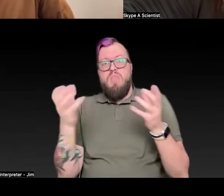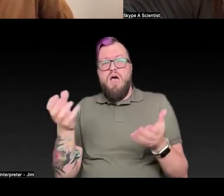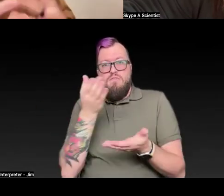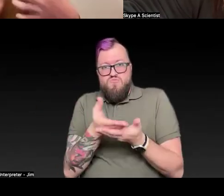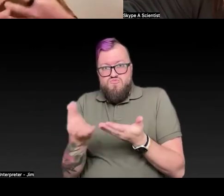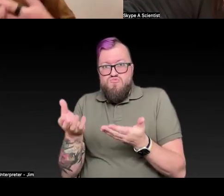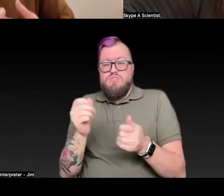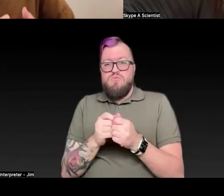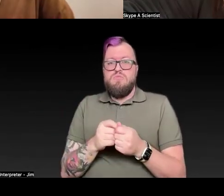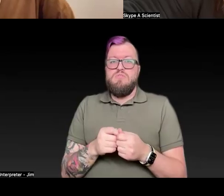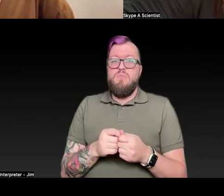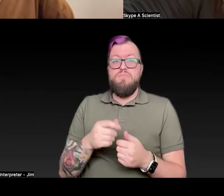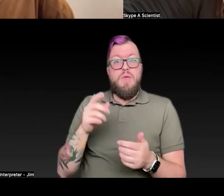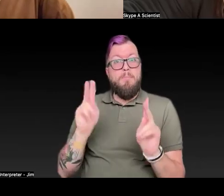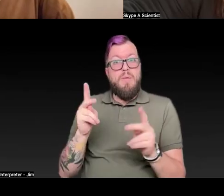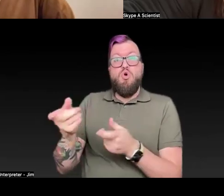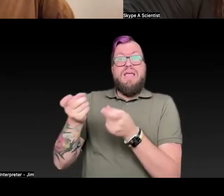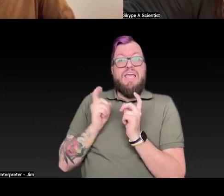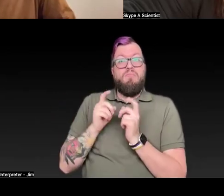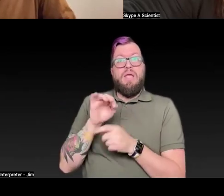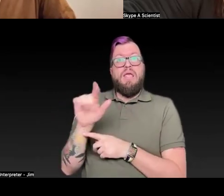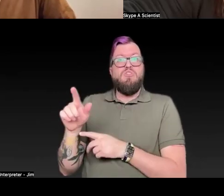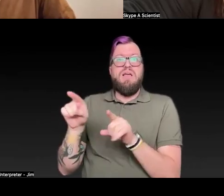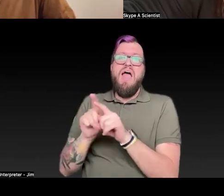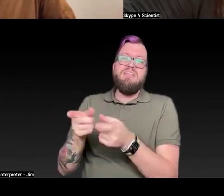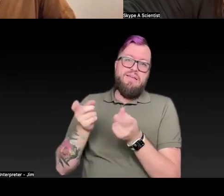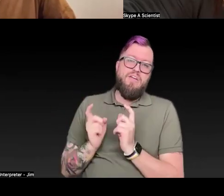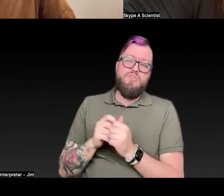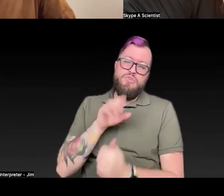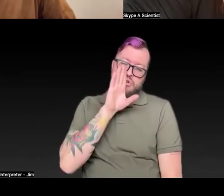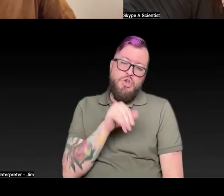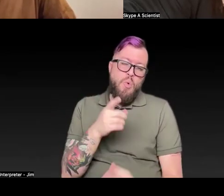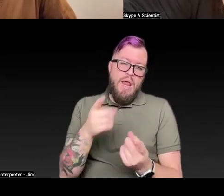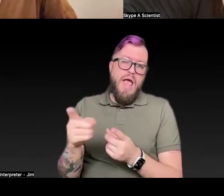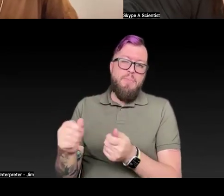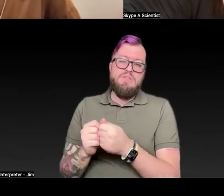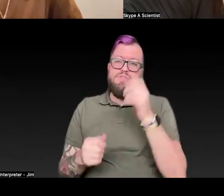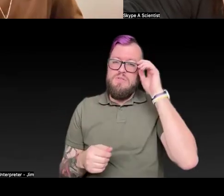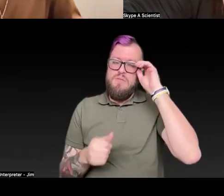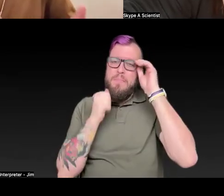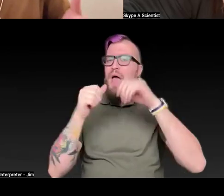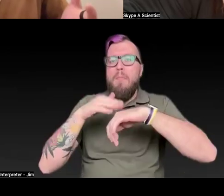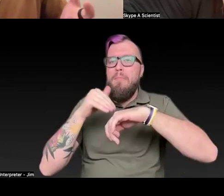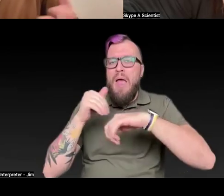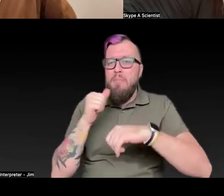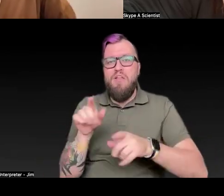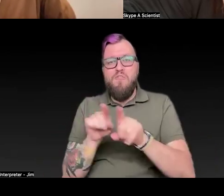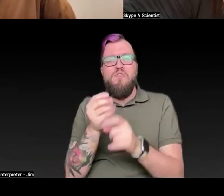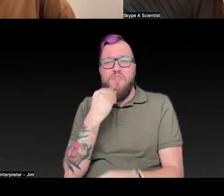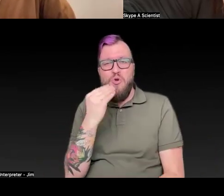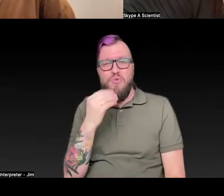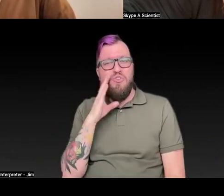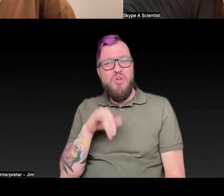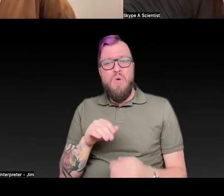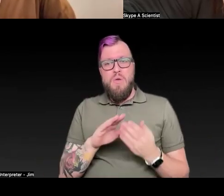don't. I've had people give me eels as gifts, which is the thing that happens as you like not pet eels, but like food. It's the thing that happens when you turn into an eel